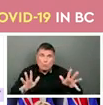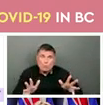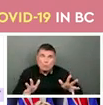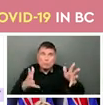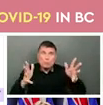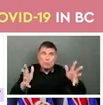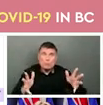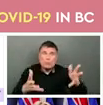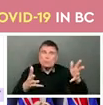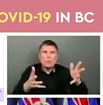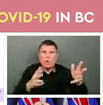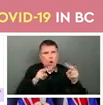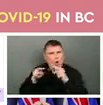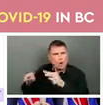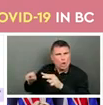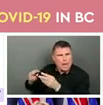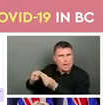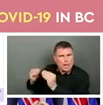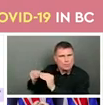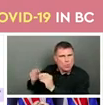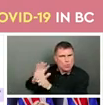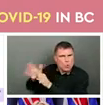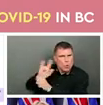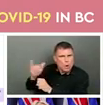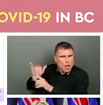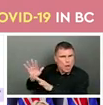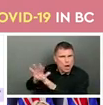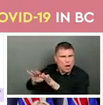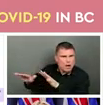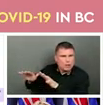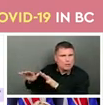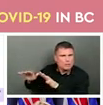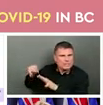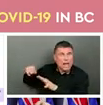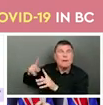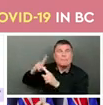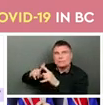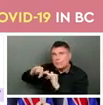resurgences of disease in other countries, and certainly the UK, where we've seen